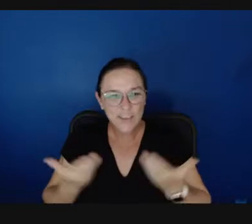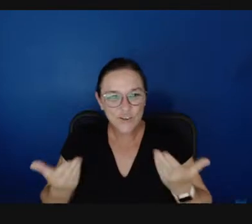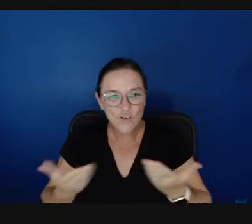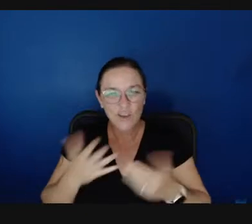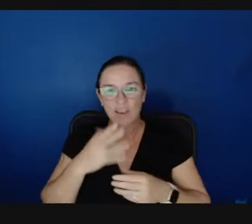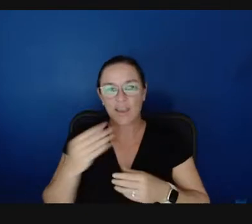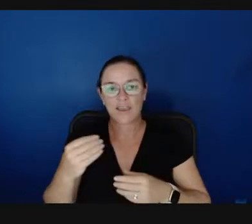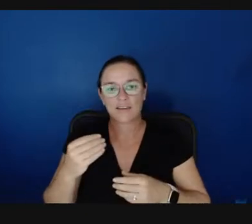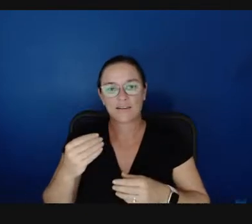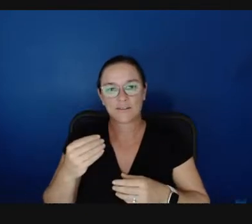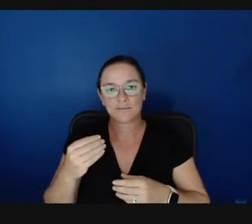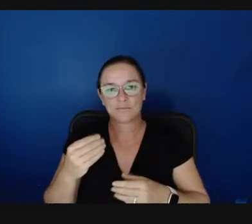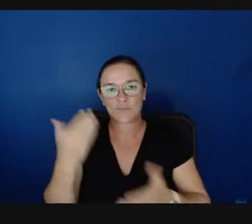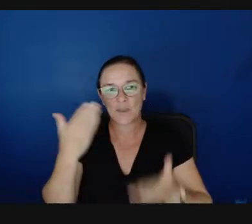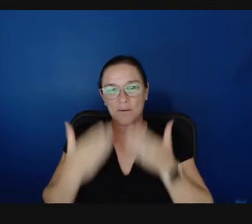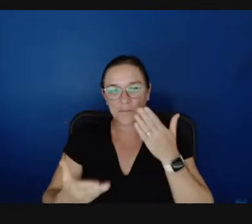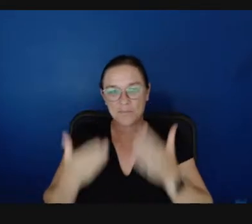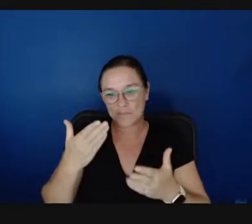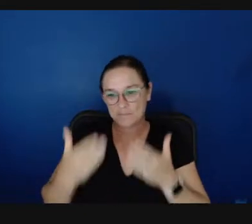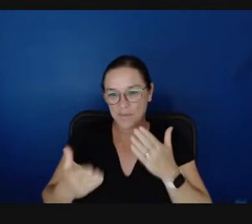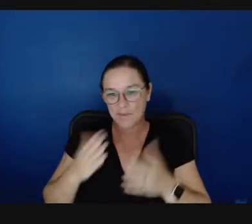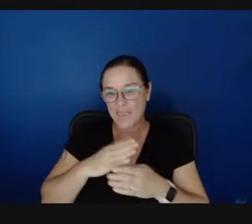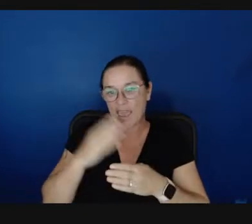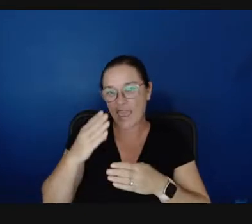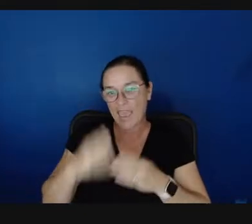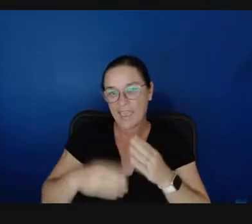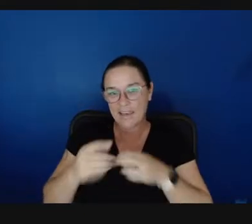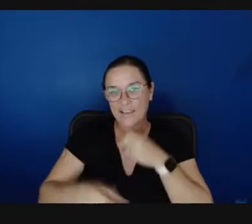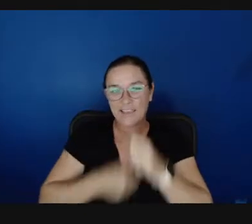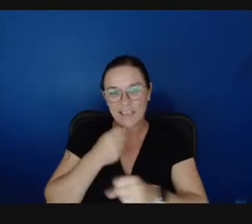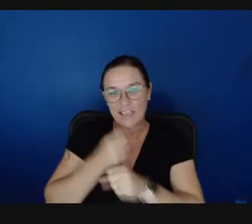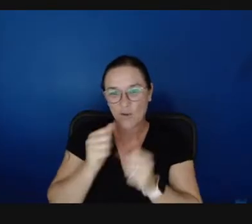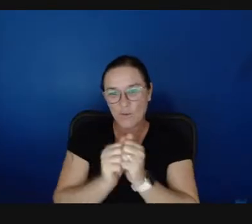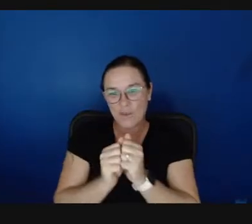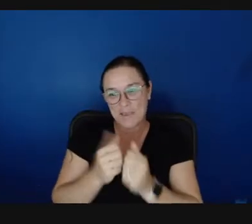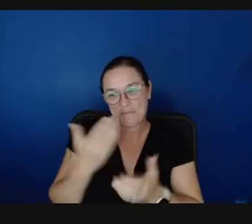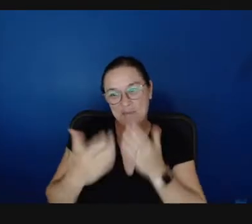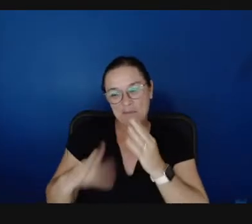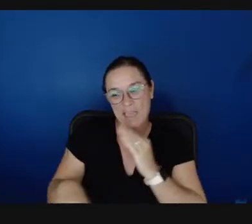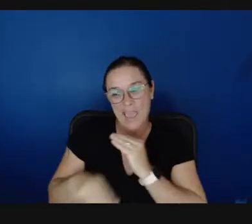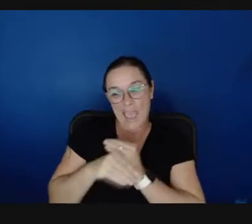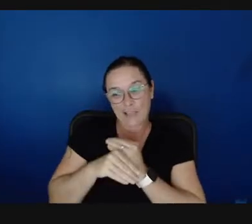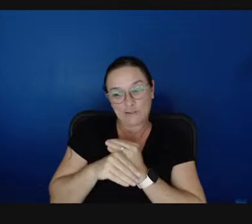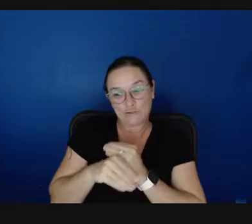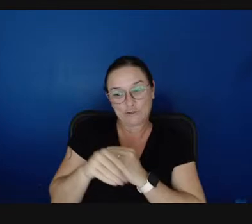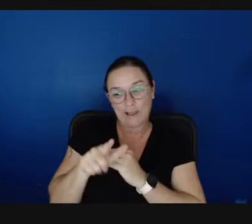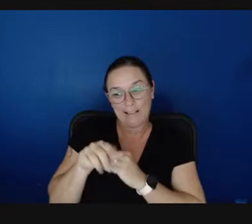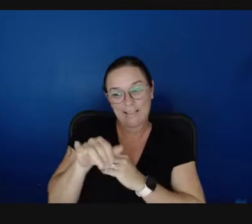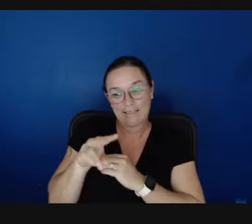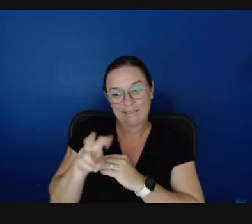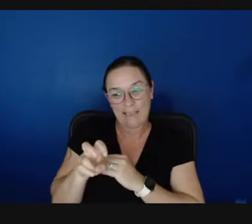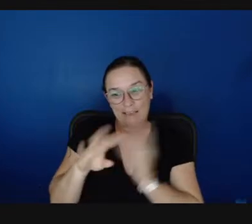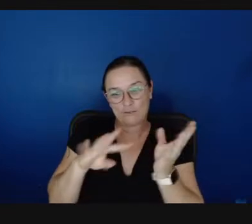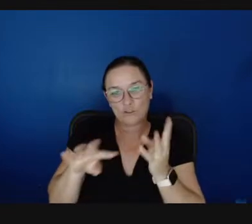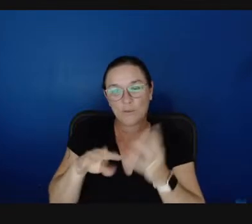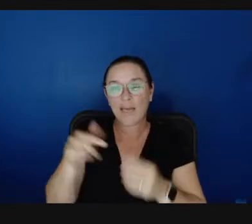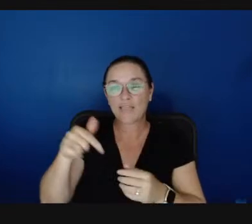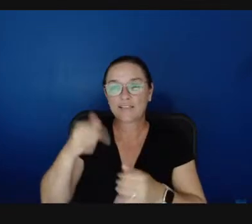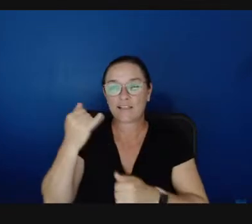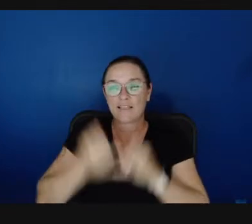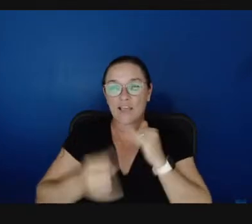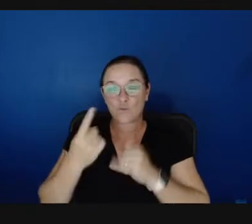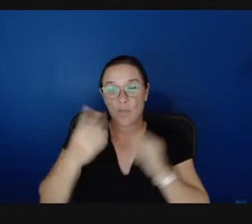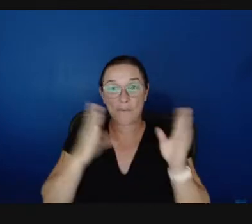maybe run the year out with one more stream, maybe. Yeah, good point. Yeah, so this is our last planned stream of the year. We'll see